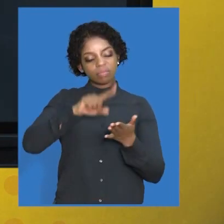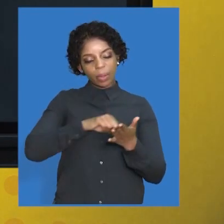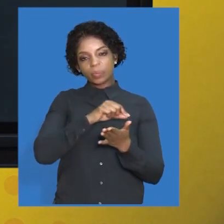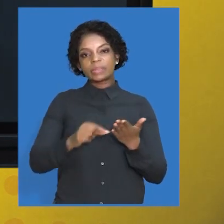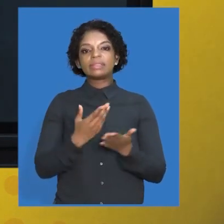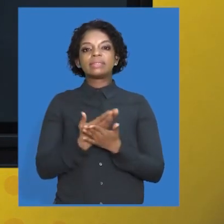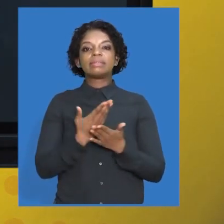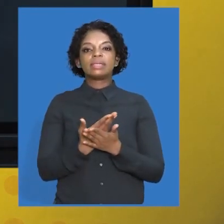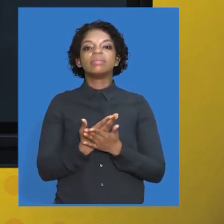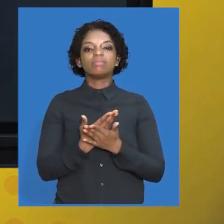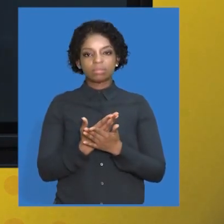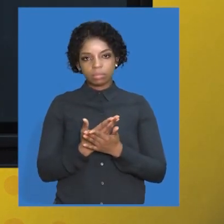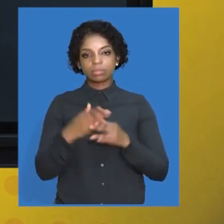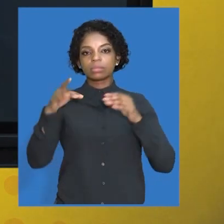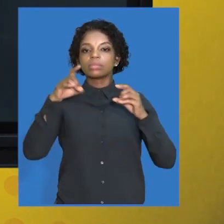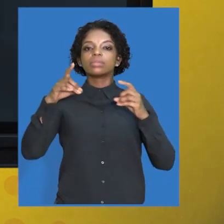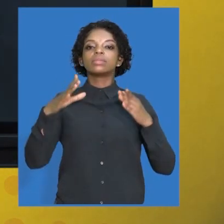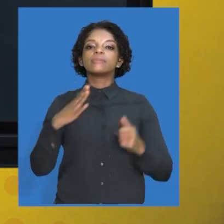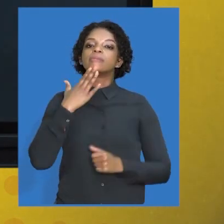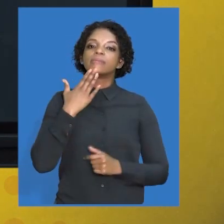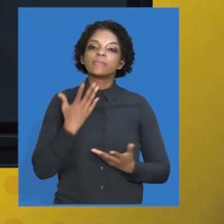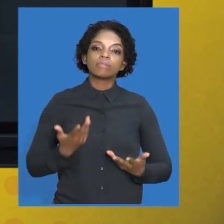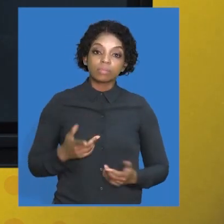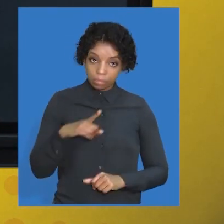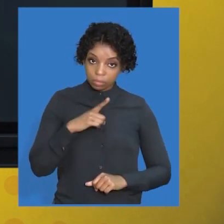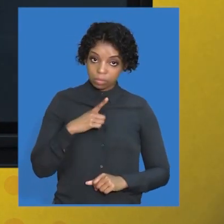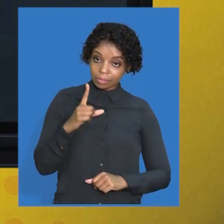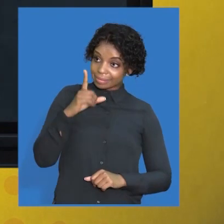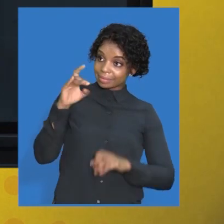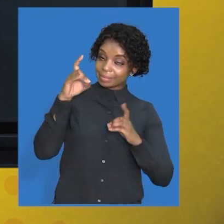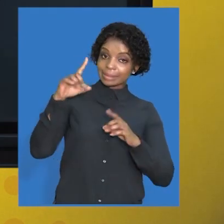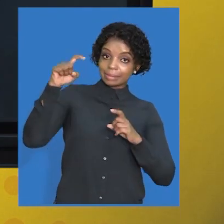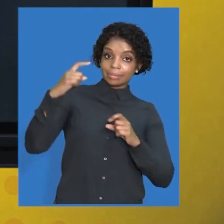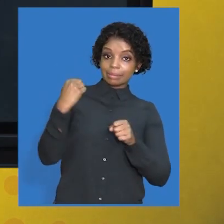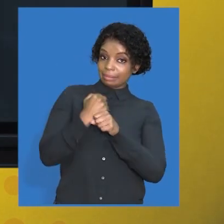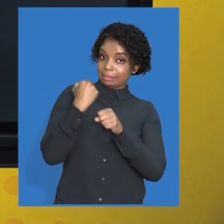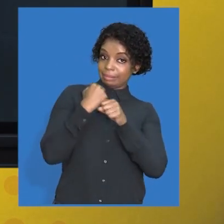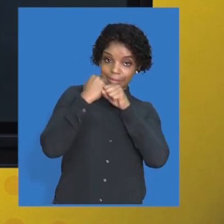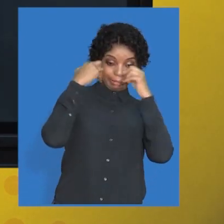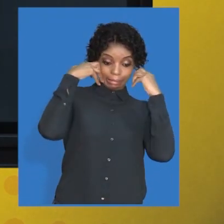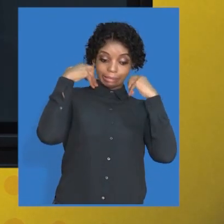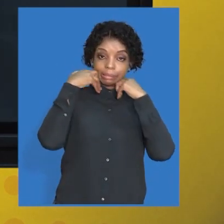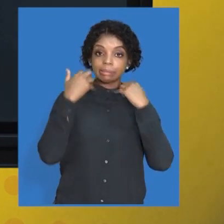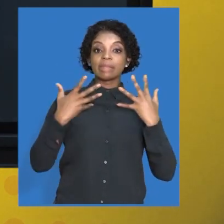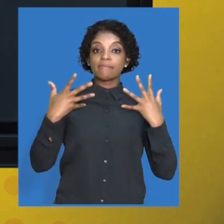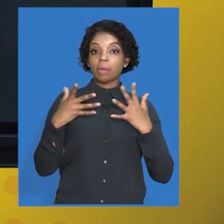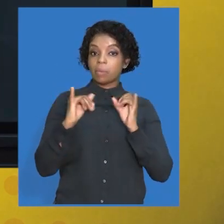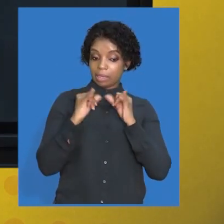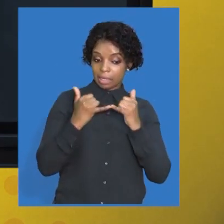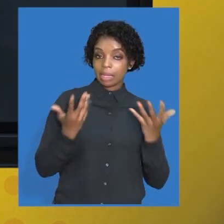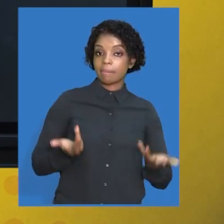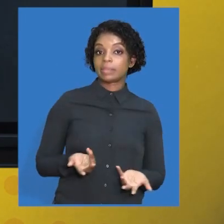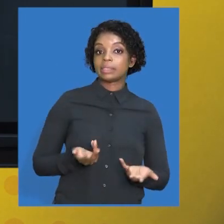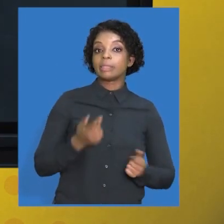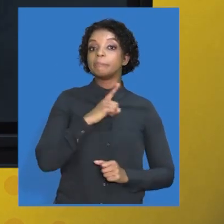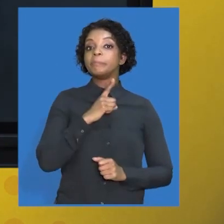on their toes. They're going to have to make sure that they're doing what's best for the company and that the company is continuously going up, because if